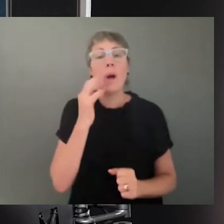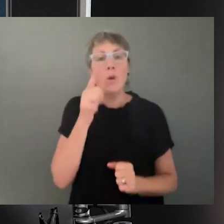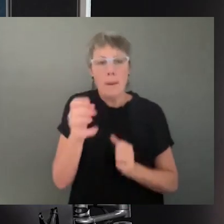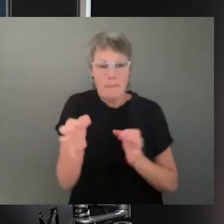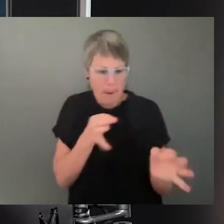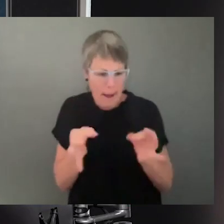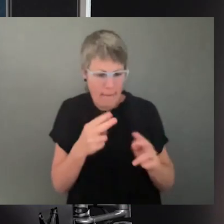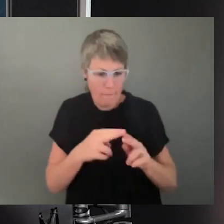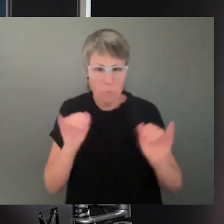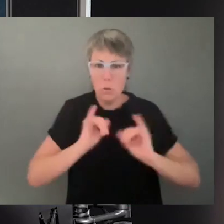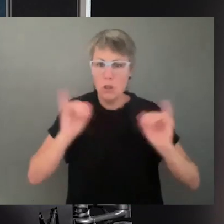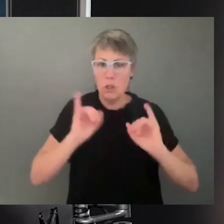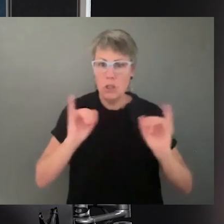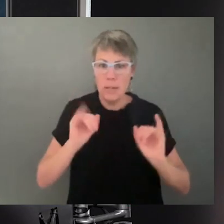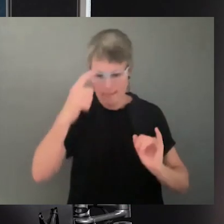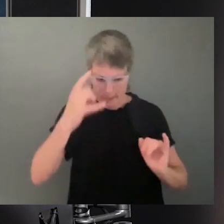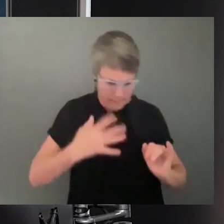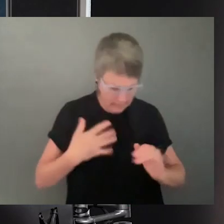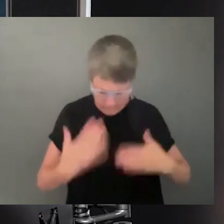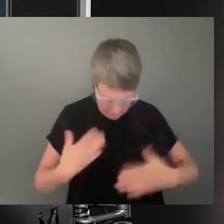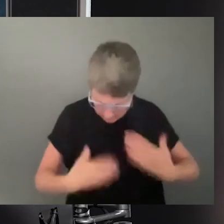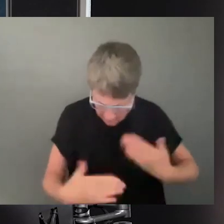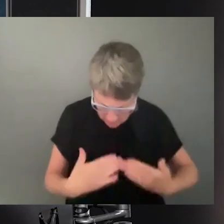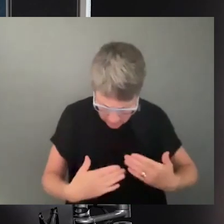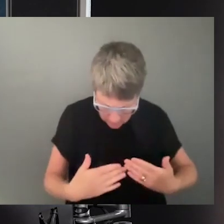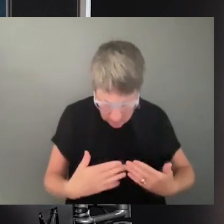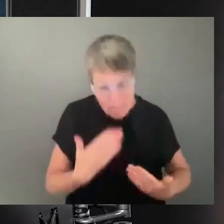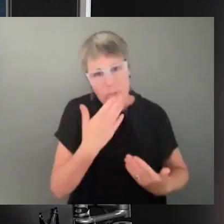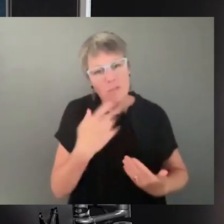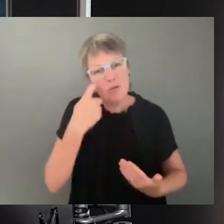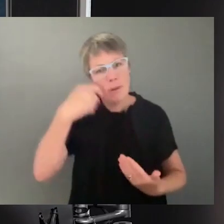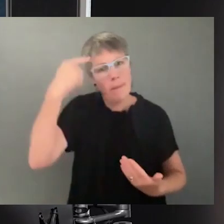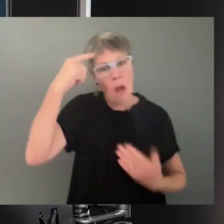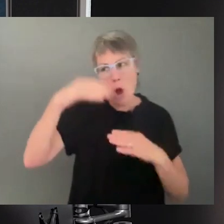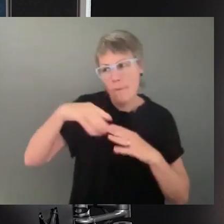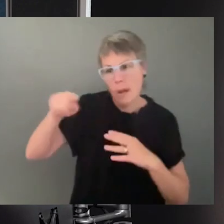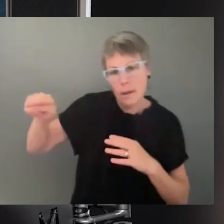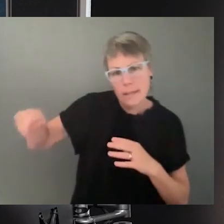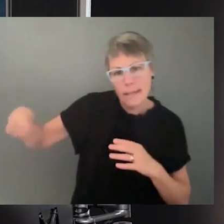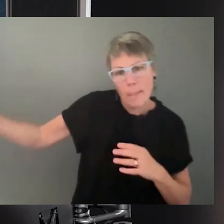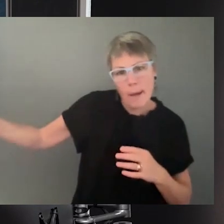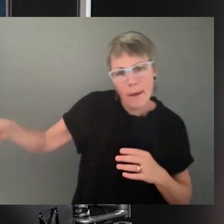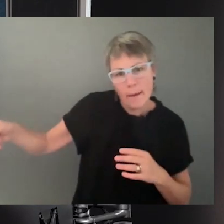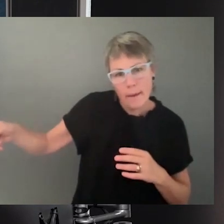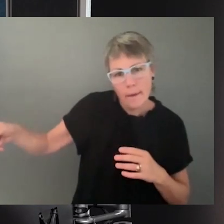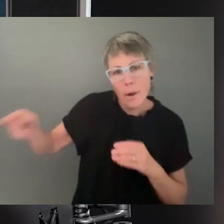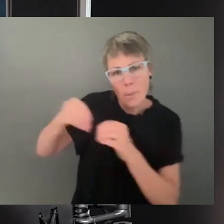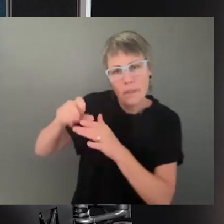plans into our own emergency preparedness plans. As you said, in the thick of it, people get